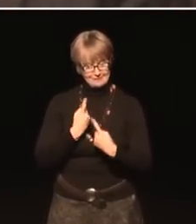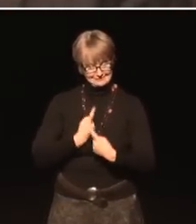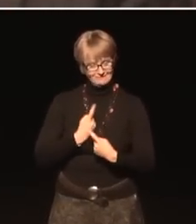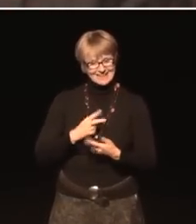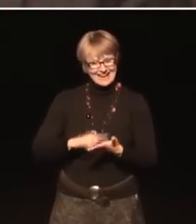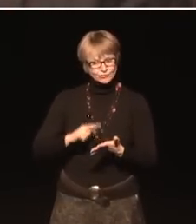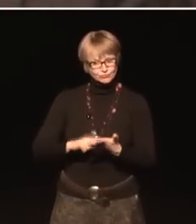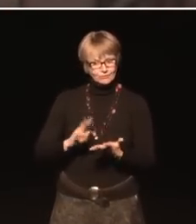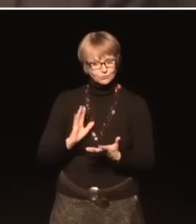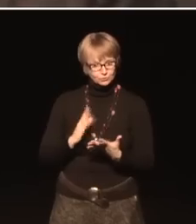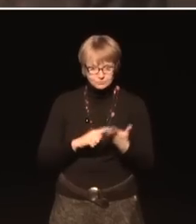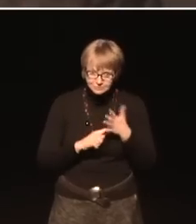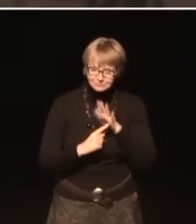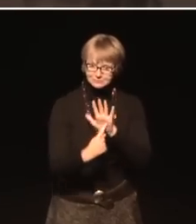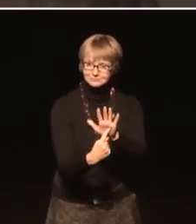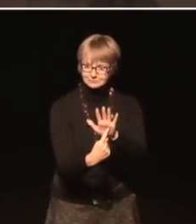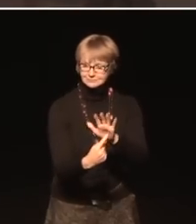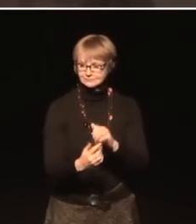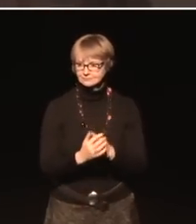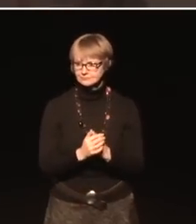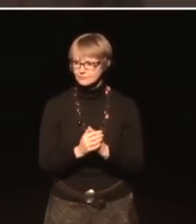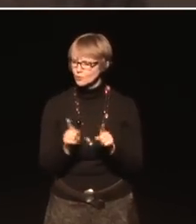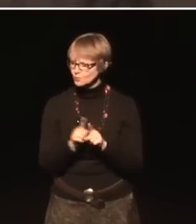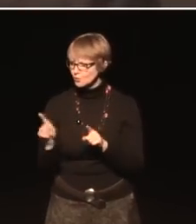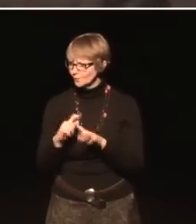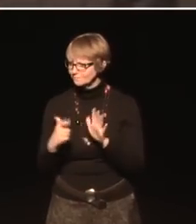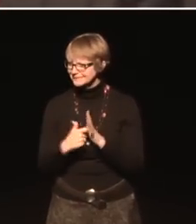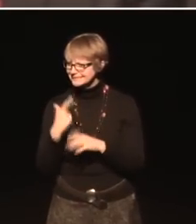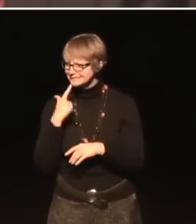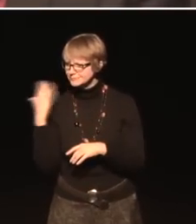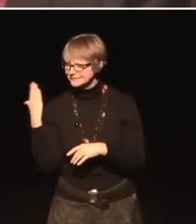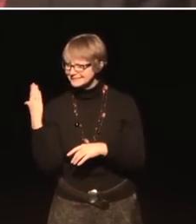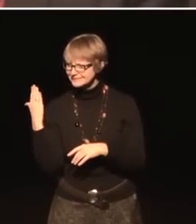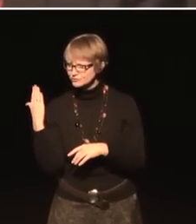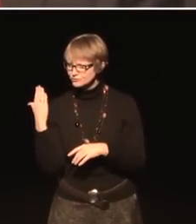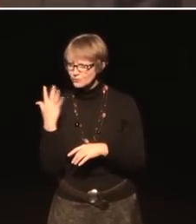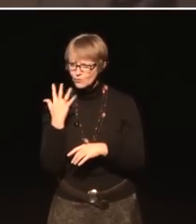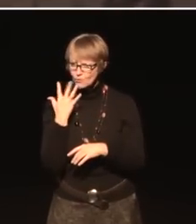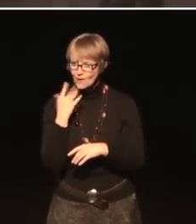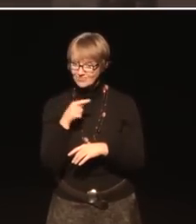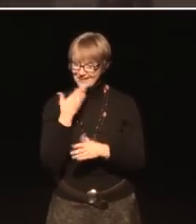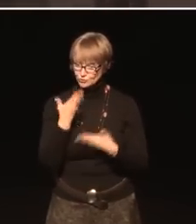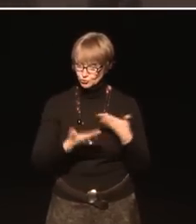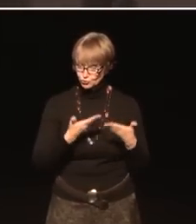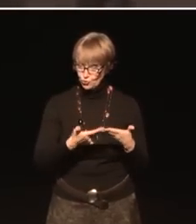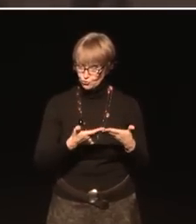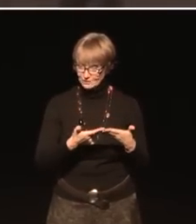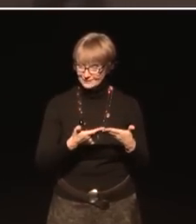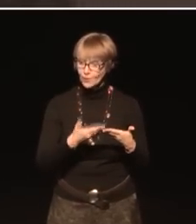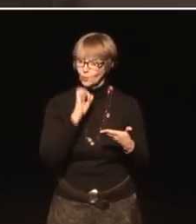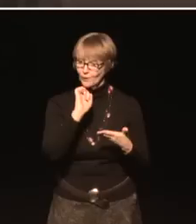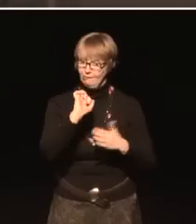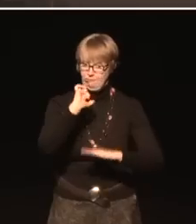to be. I suppose picking up on another point that Peter made in his speech. When do you think a story like this is going to be staged at the National Theatre by someone who isn't white?